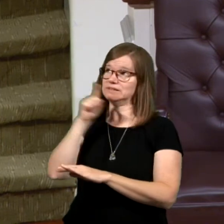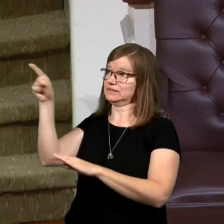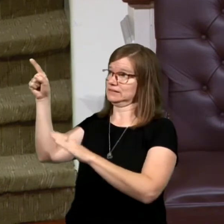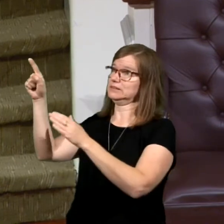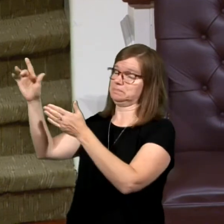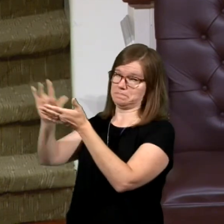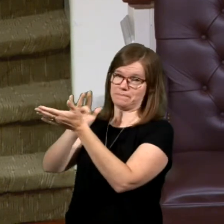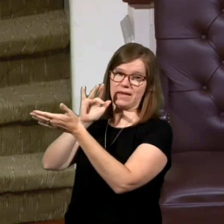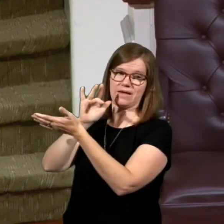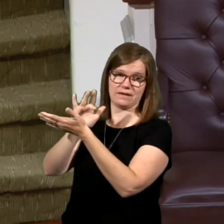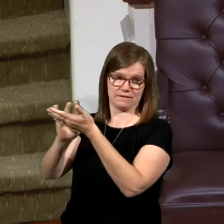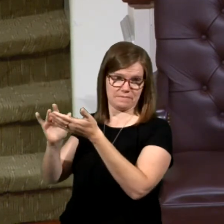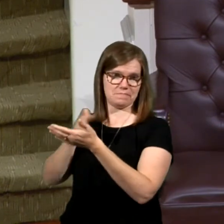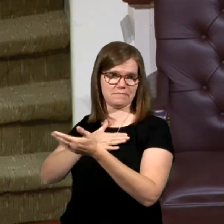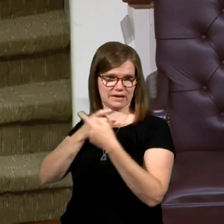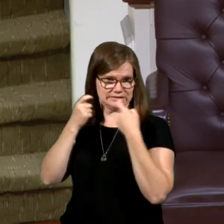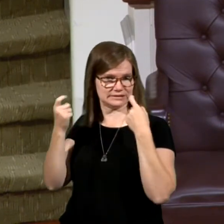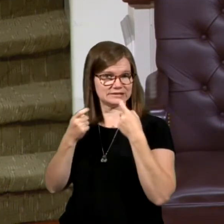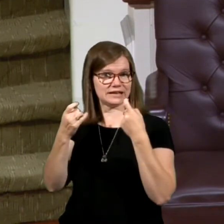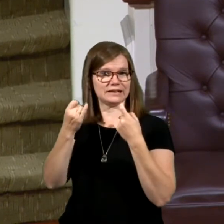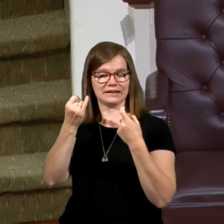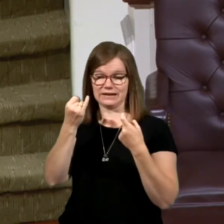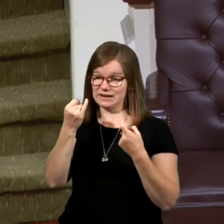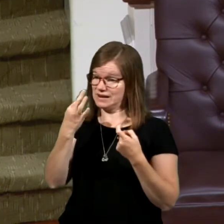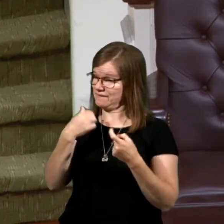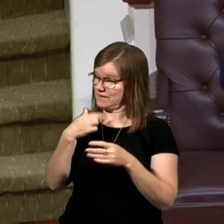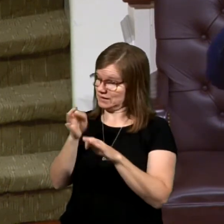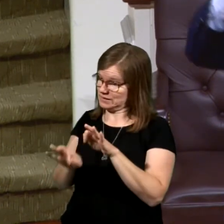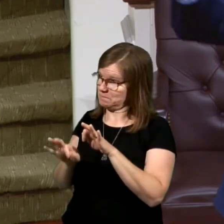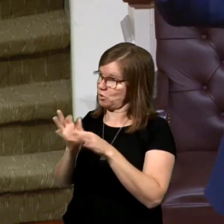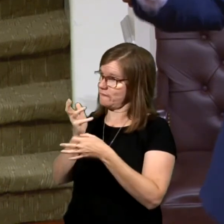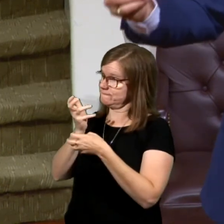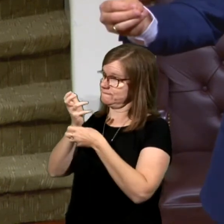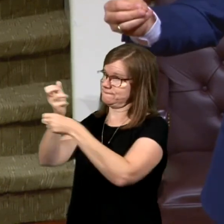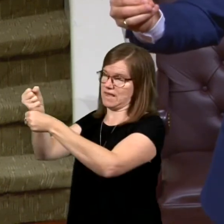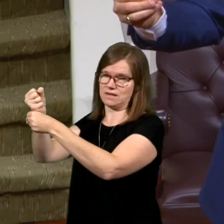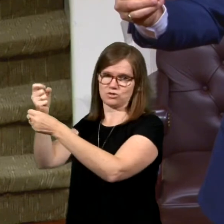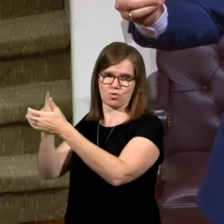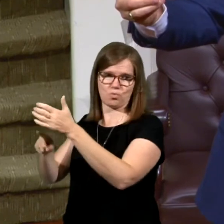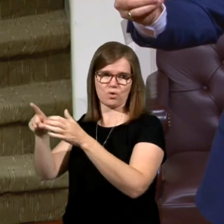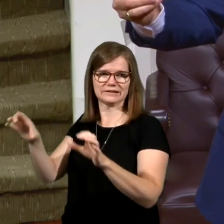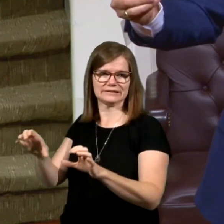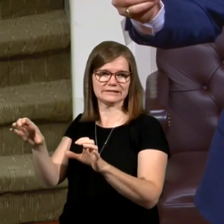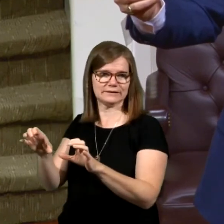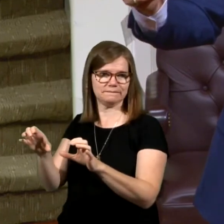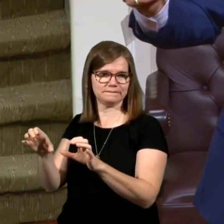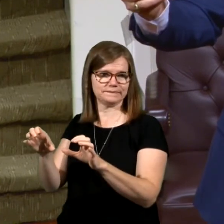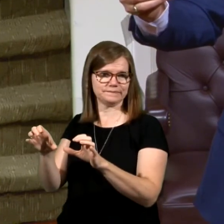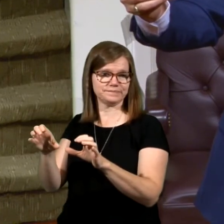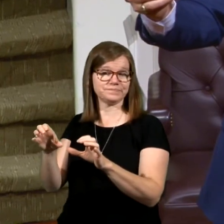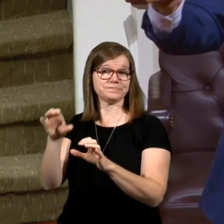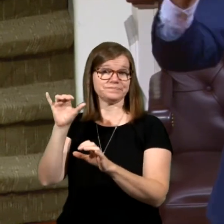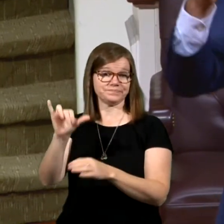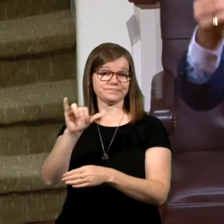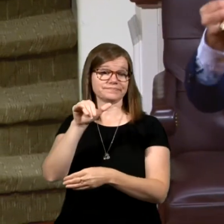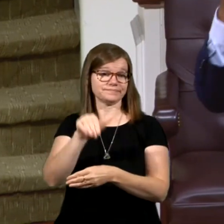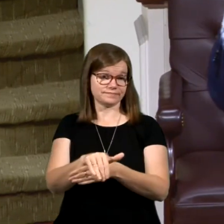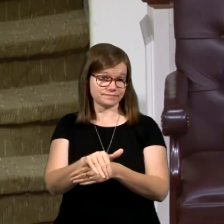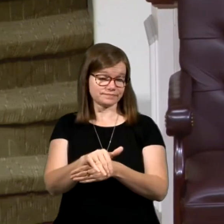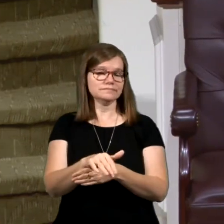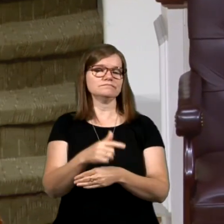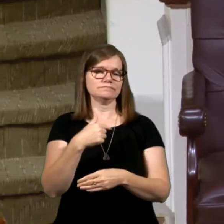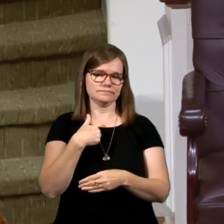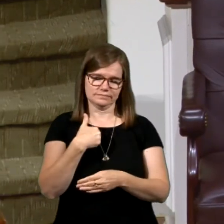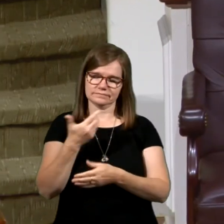sin completely if I would but put my faith in what he did. And that night, I